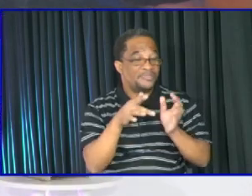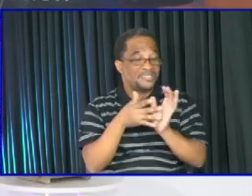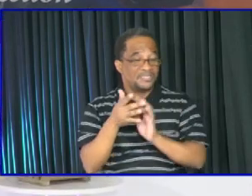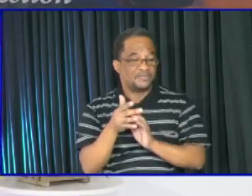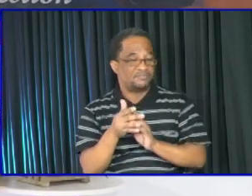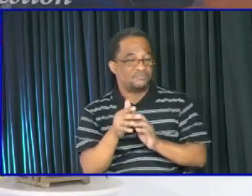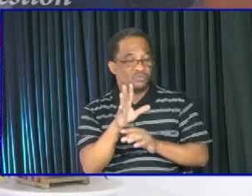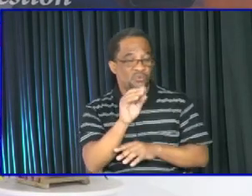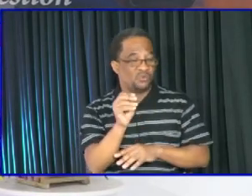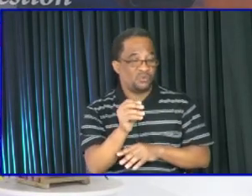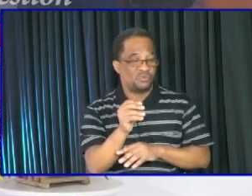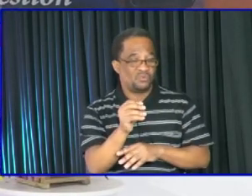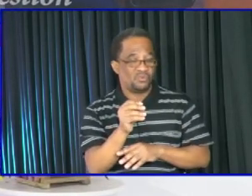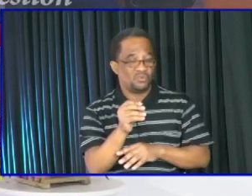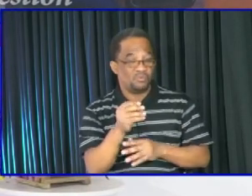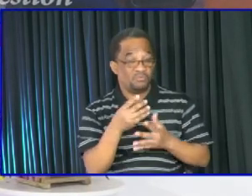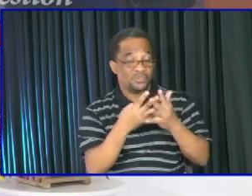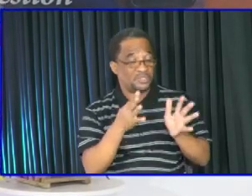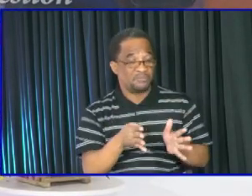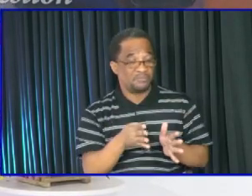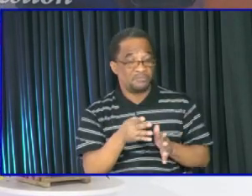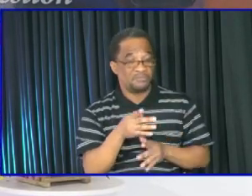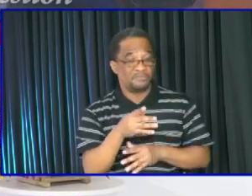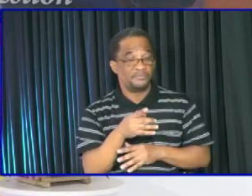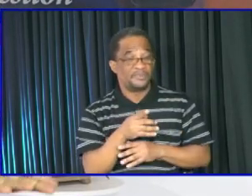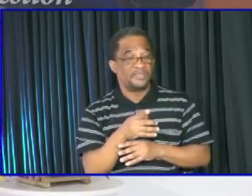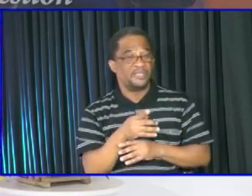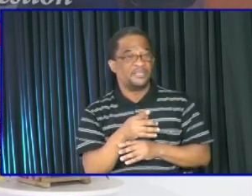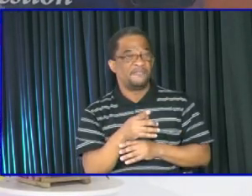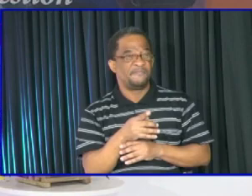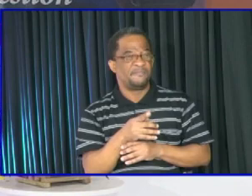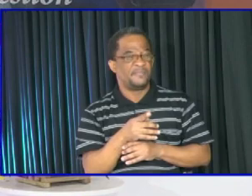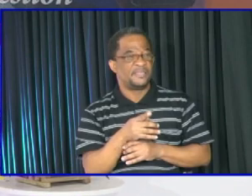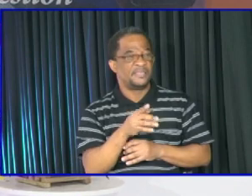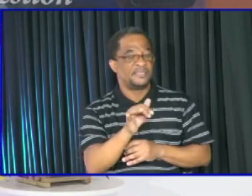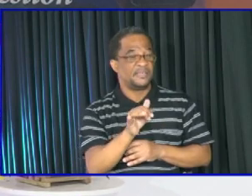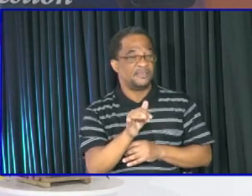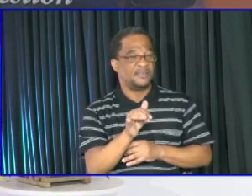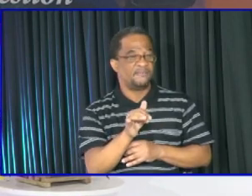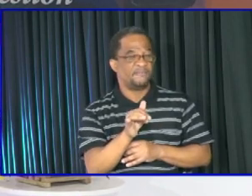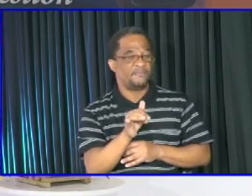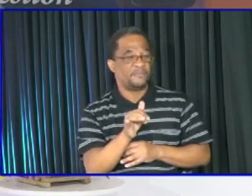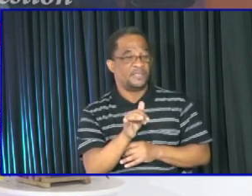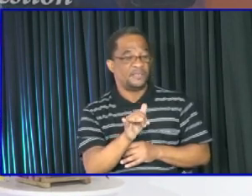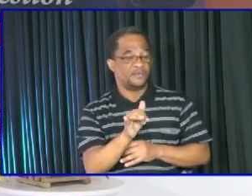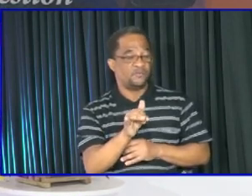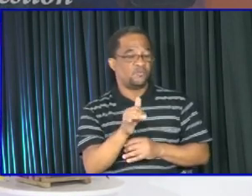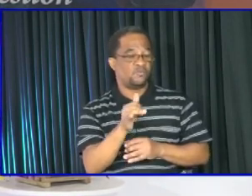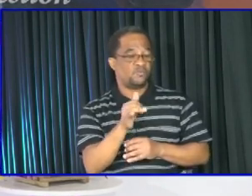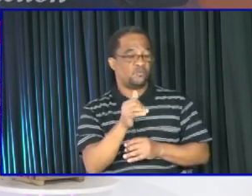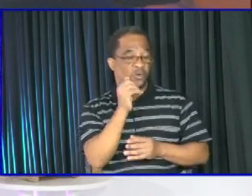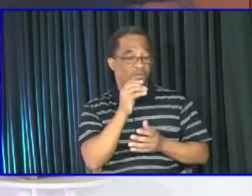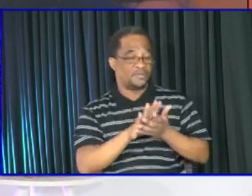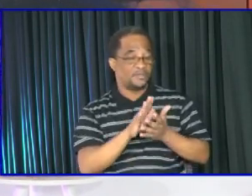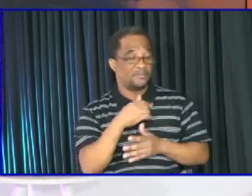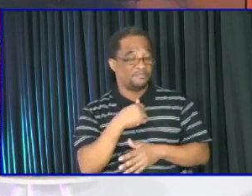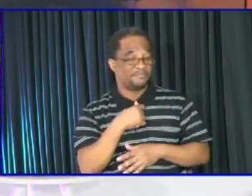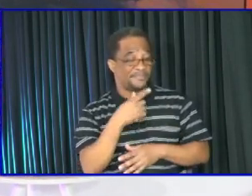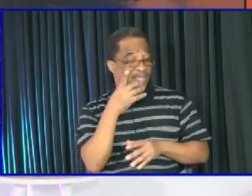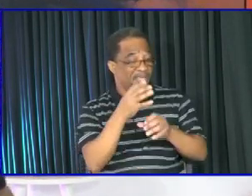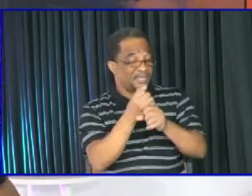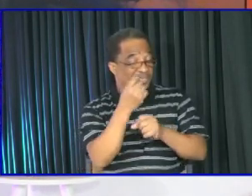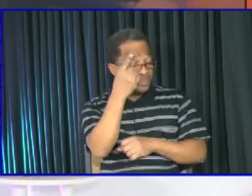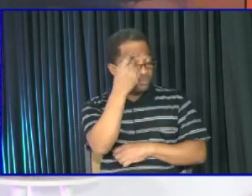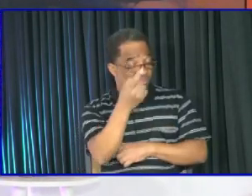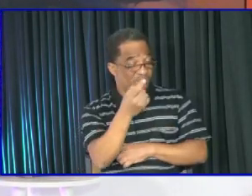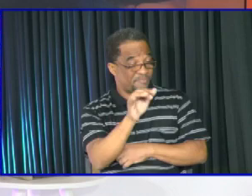convinced, not just within himself, but also by the message he received from his wife. He knew